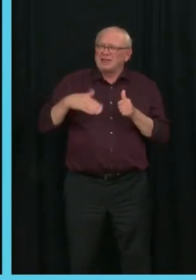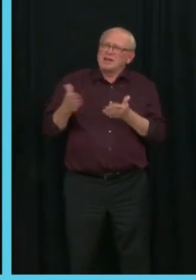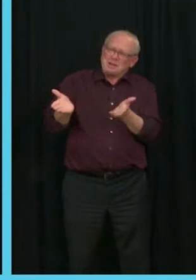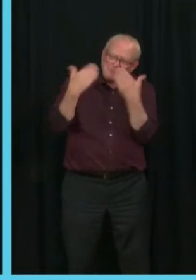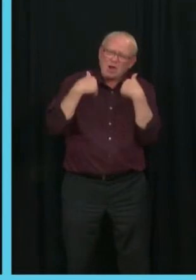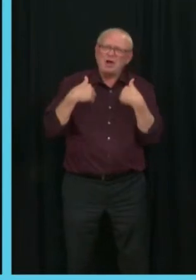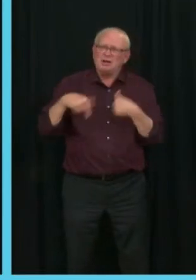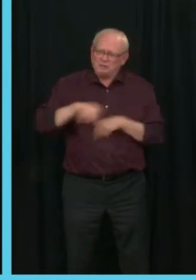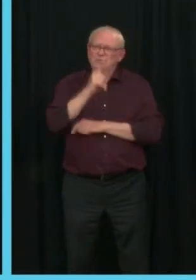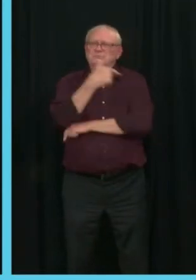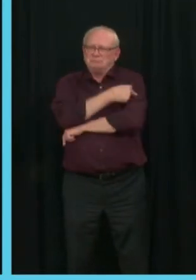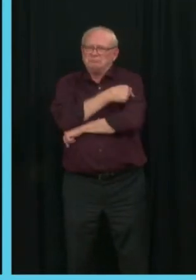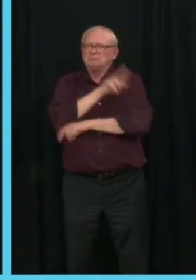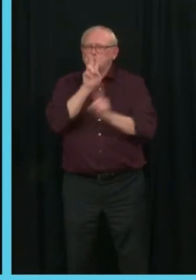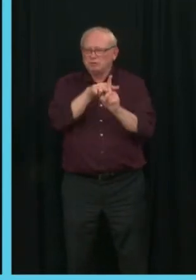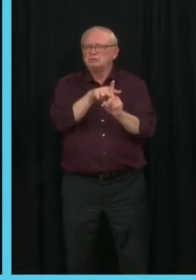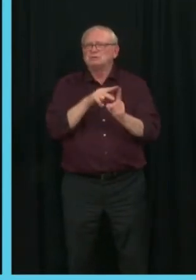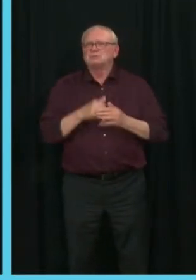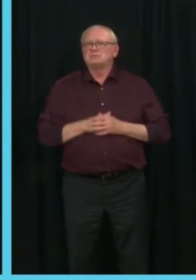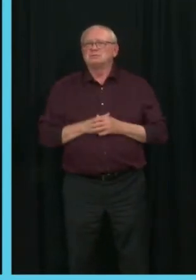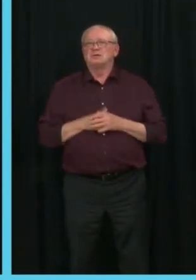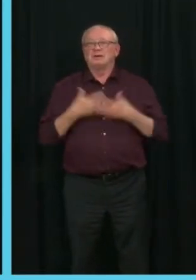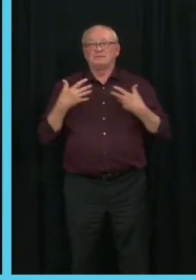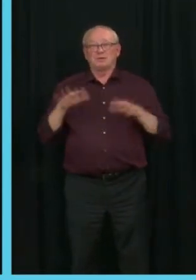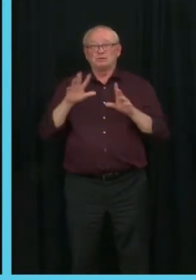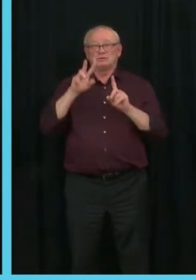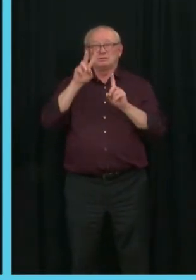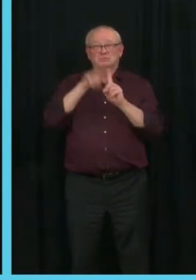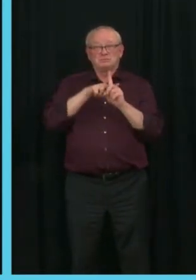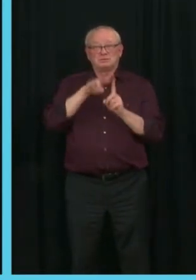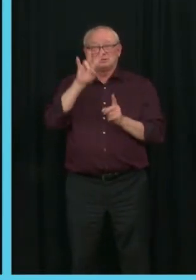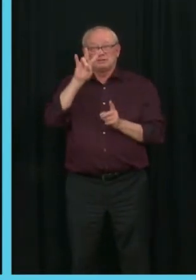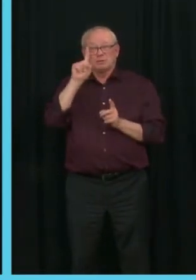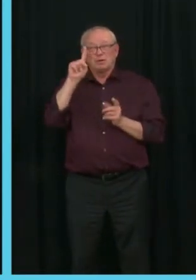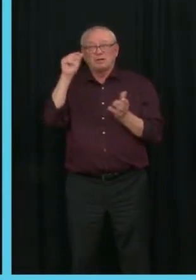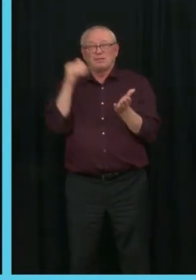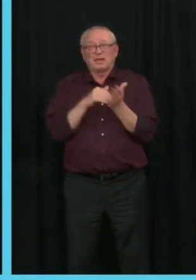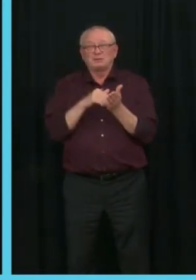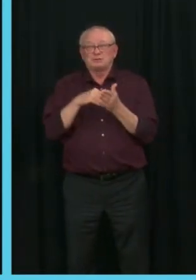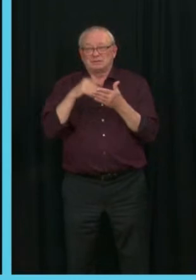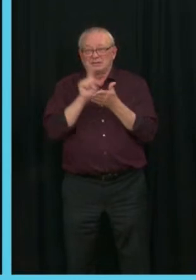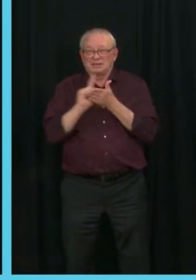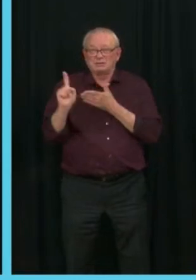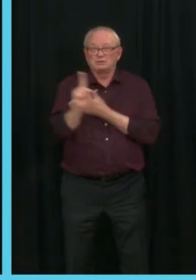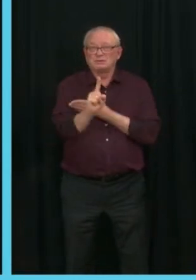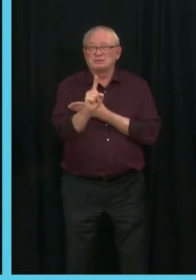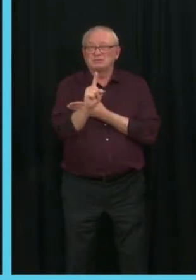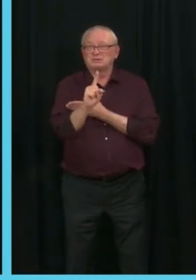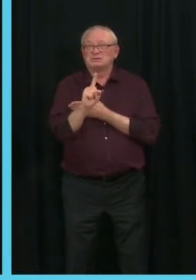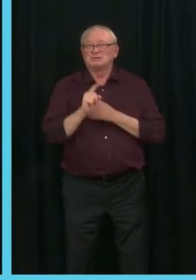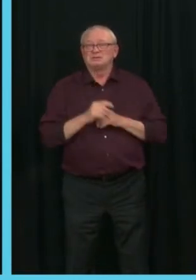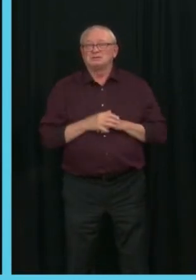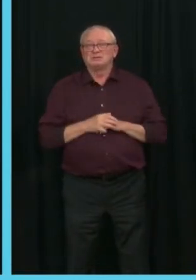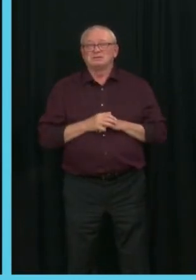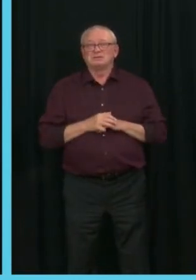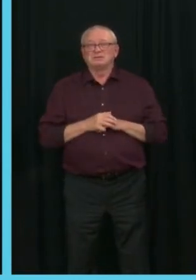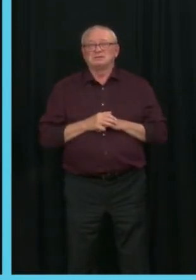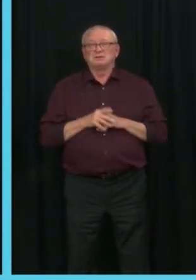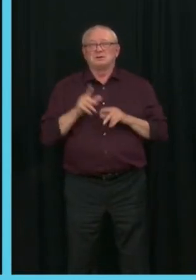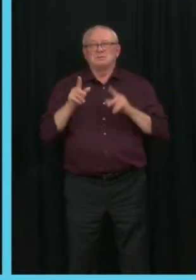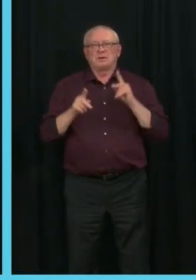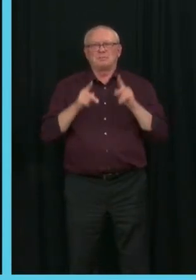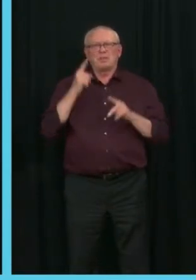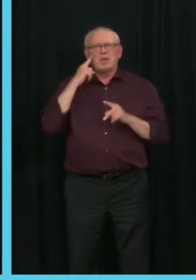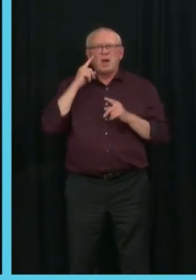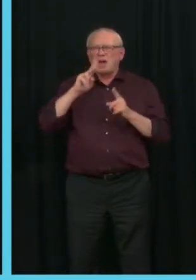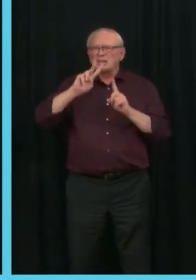71,000 scheduled over the next week. And I think some people may see us moving forward with second doses and think that firsts are not available